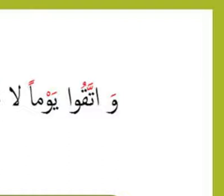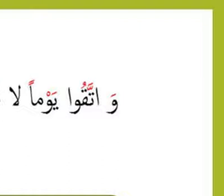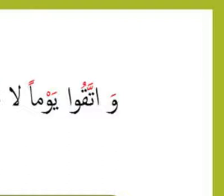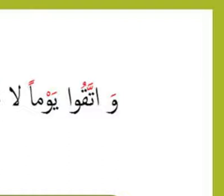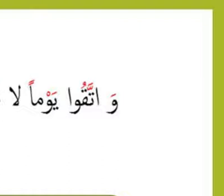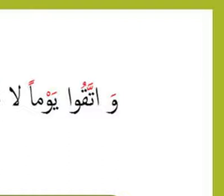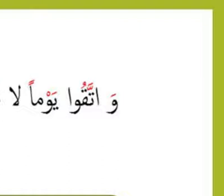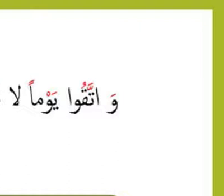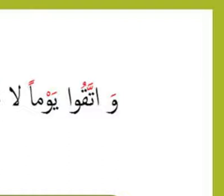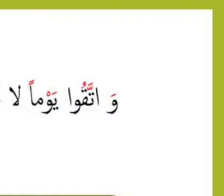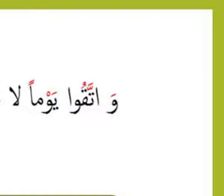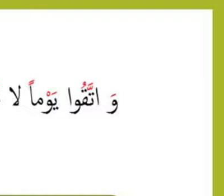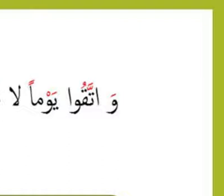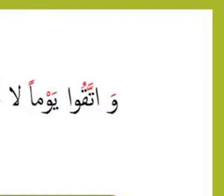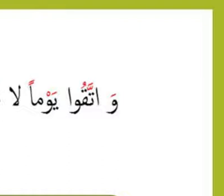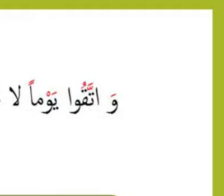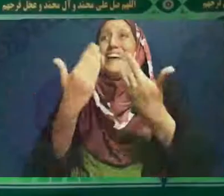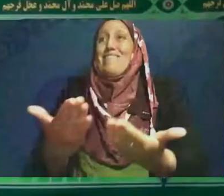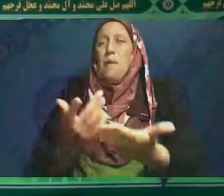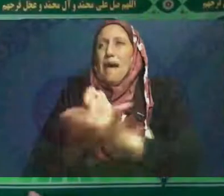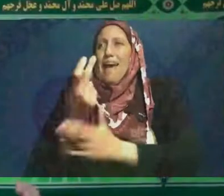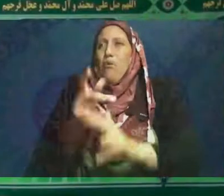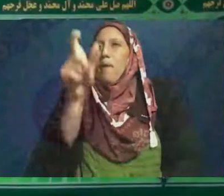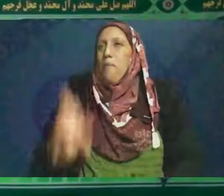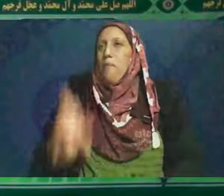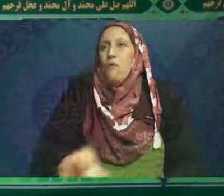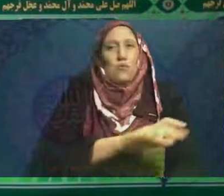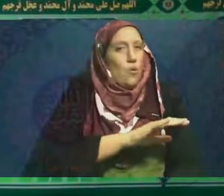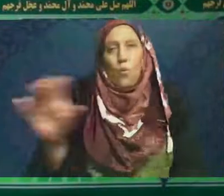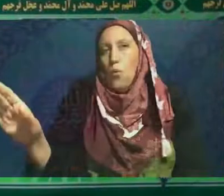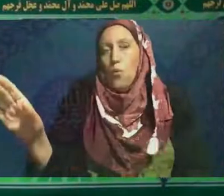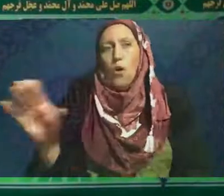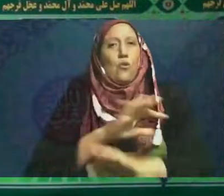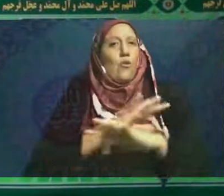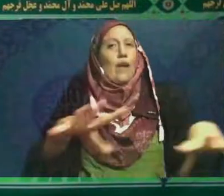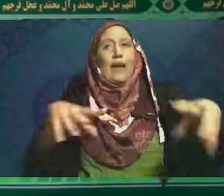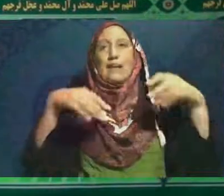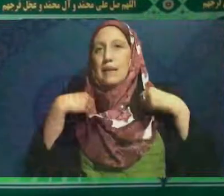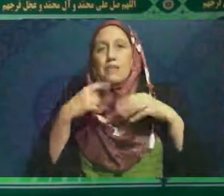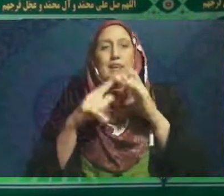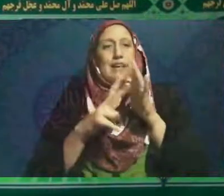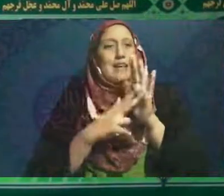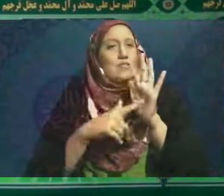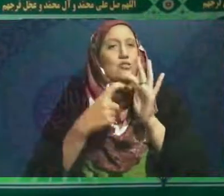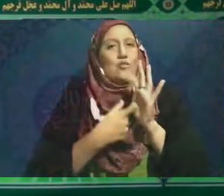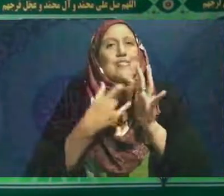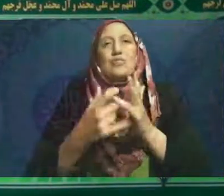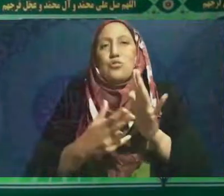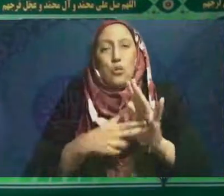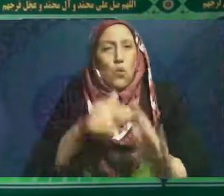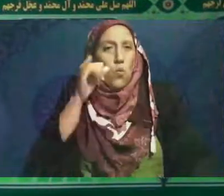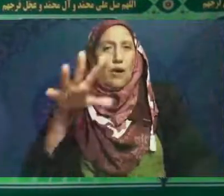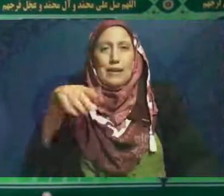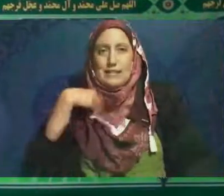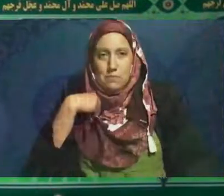And no intercession will be accepted. Where here Quran says no intercession will be accepted, Quran is